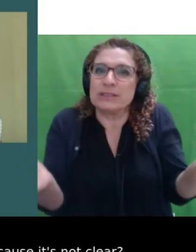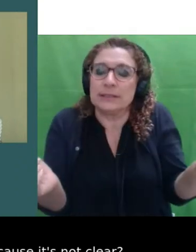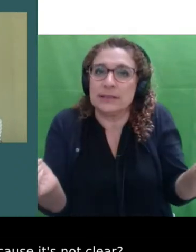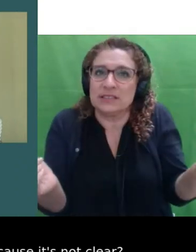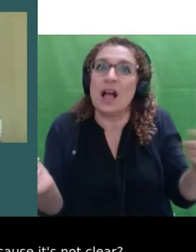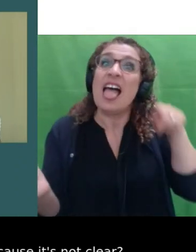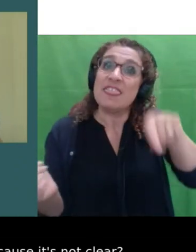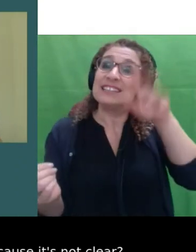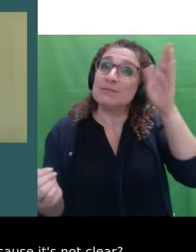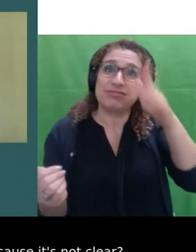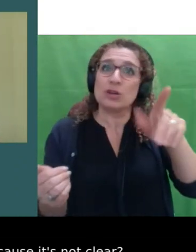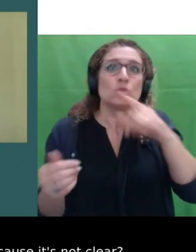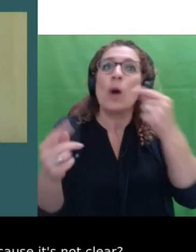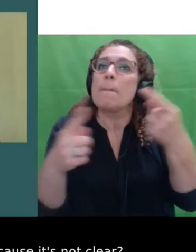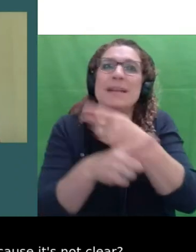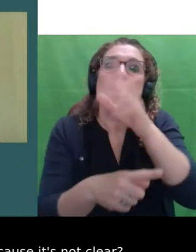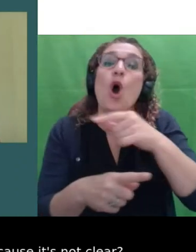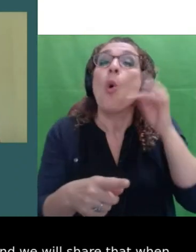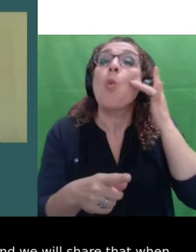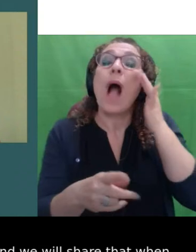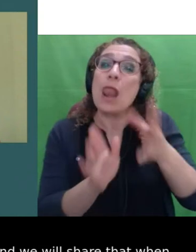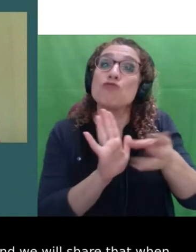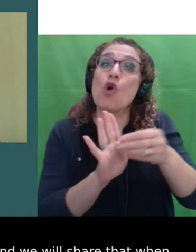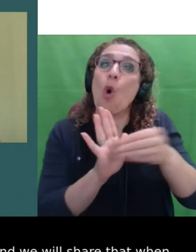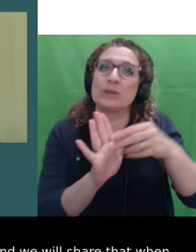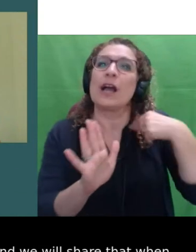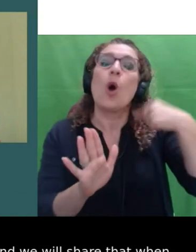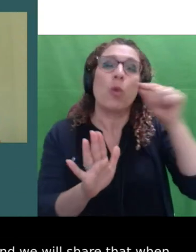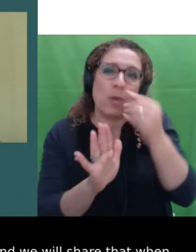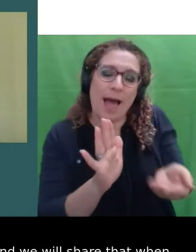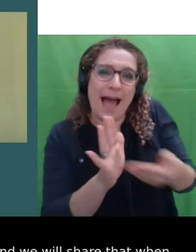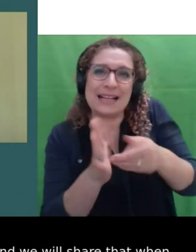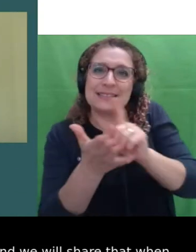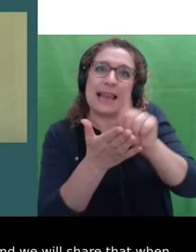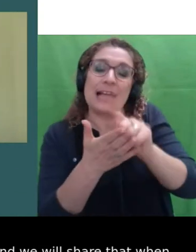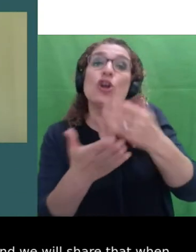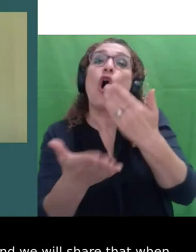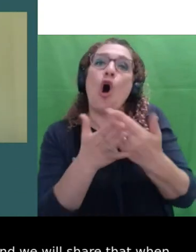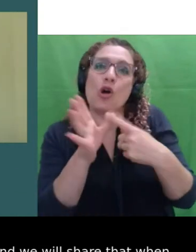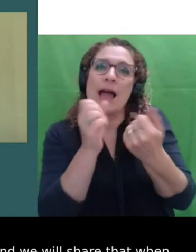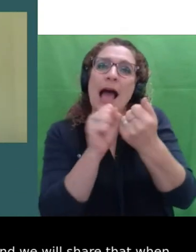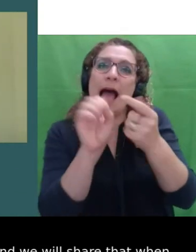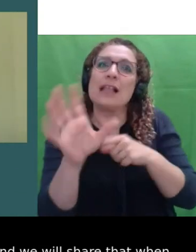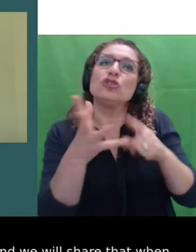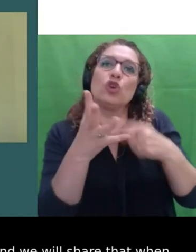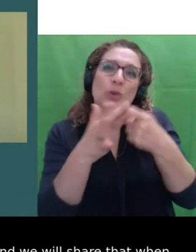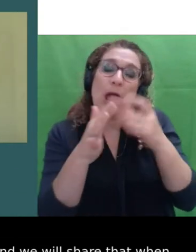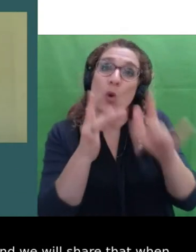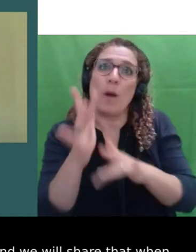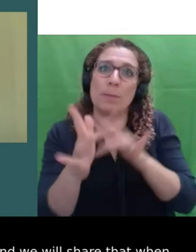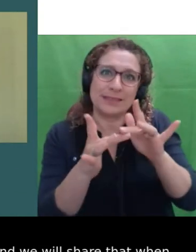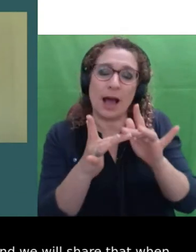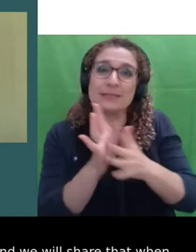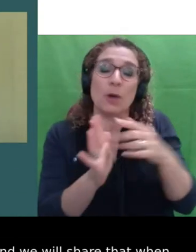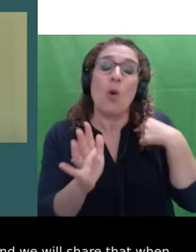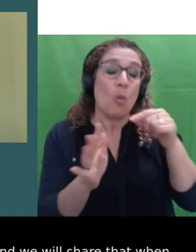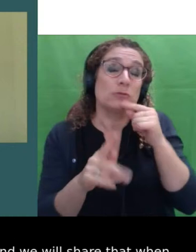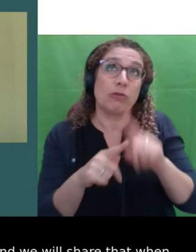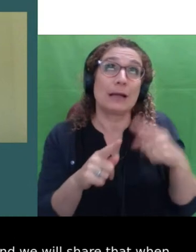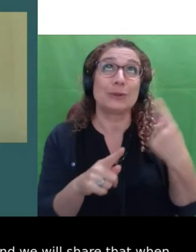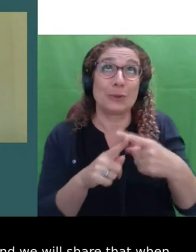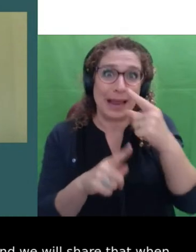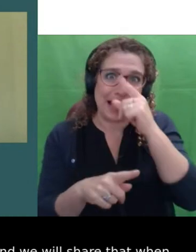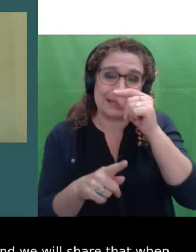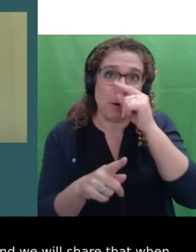share that when the recording is made available to everybody on the allergy uk website so we'll get that done as quickly as possible and huge